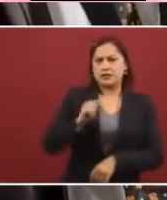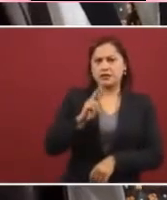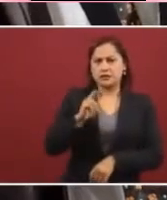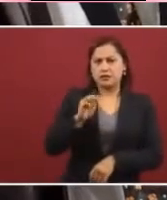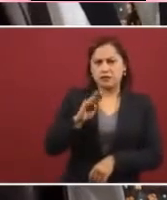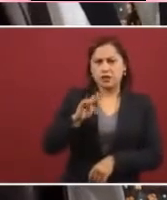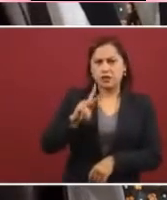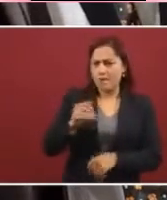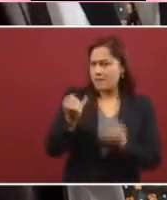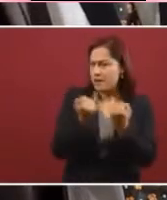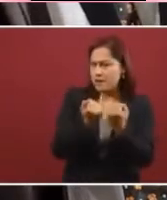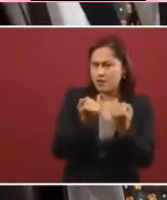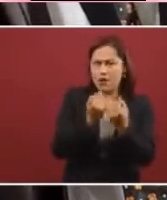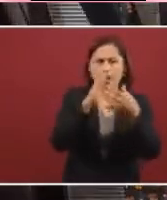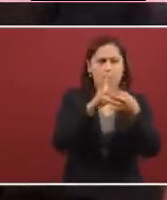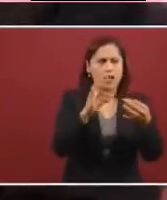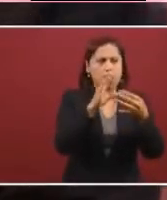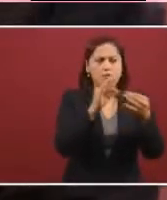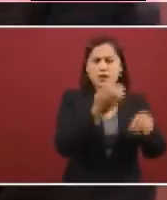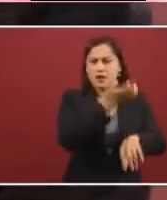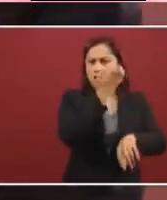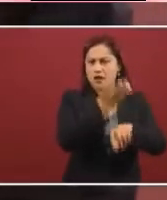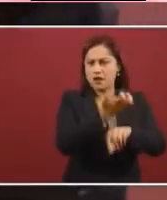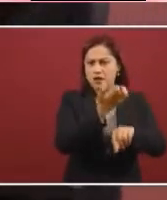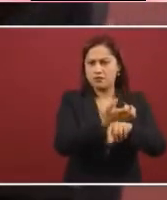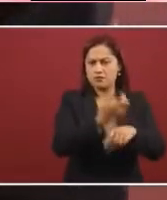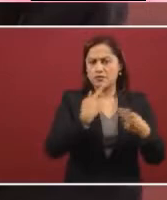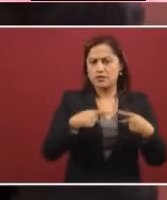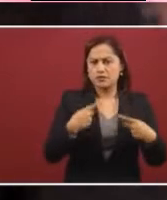middle of these things? What is he playing at?